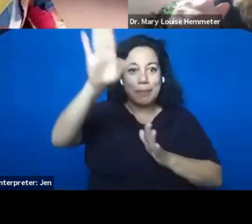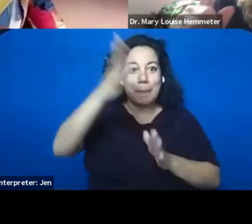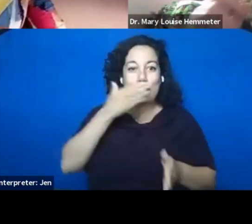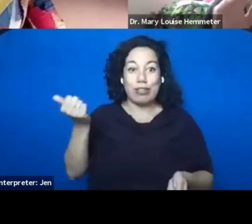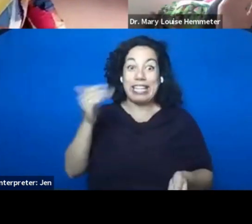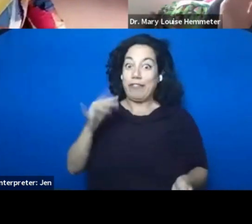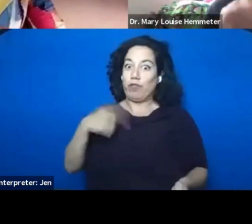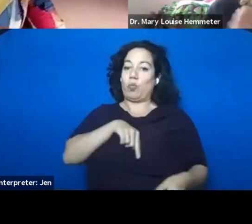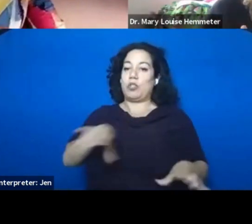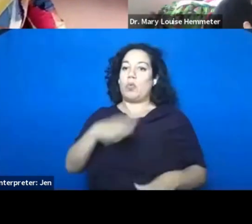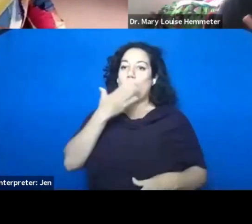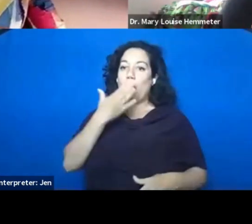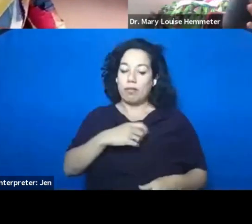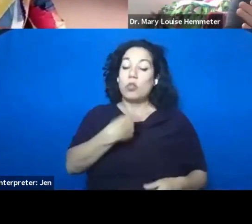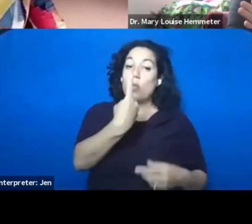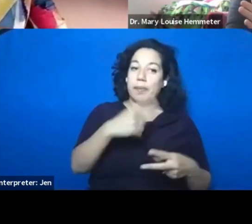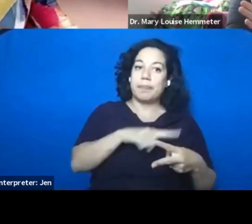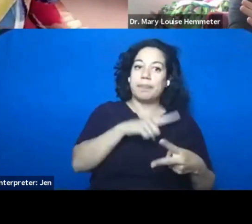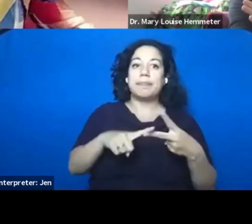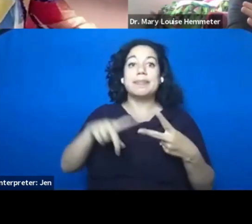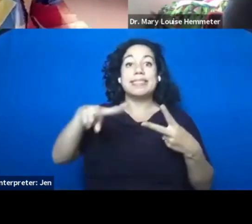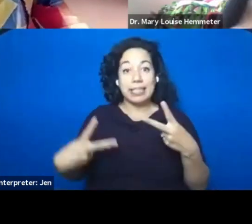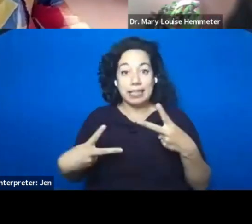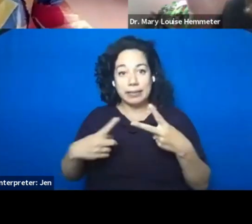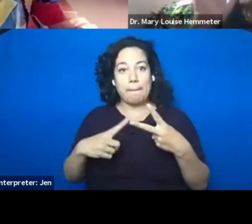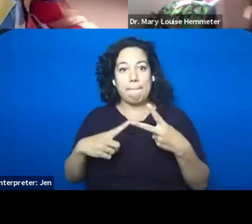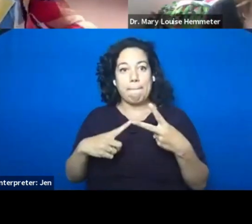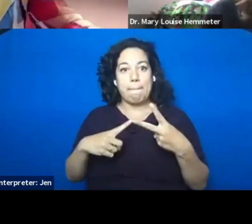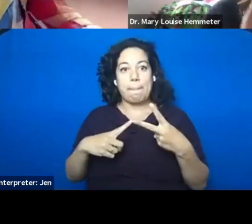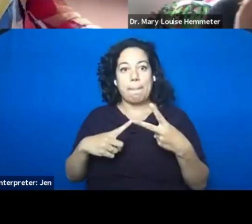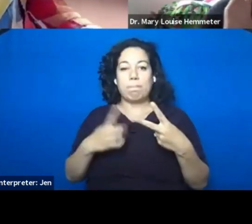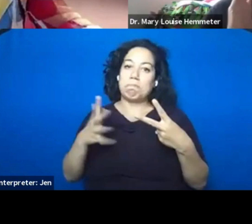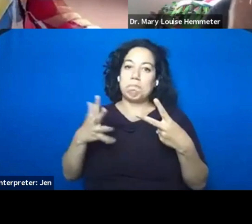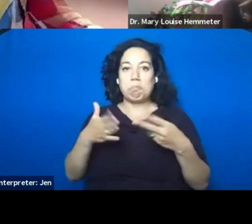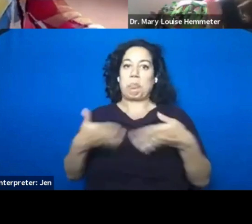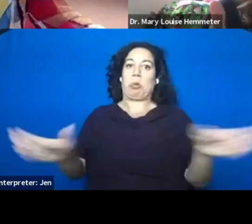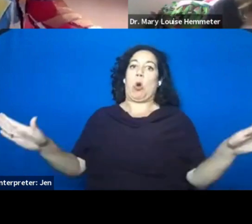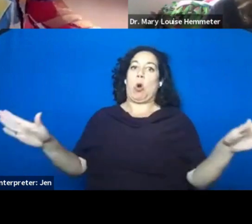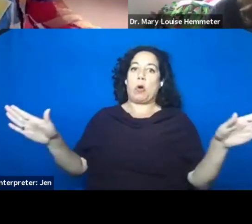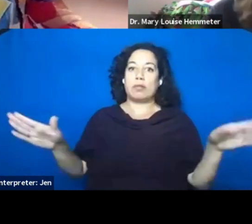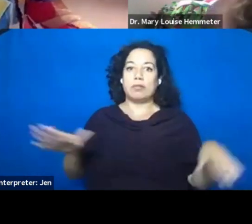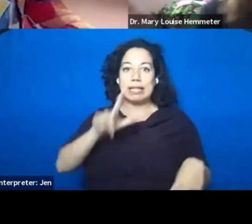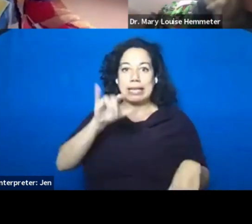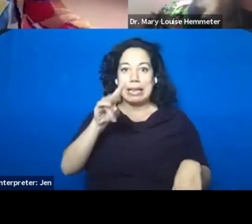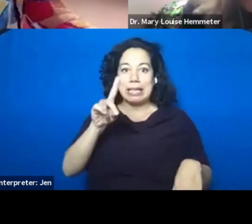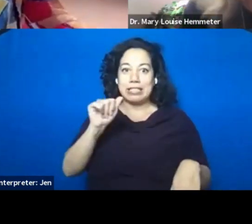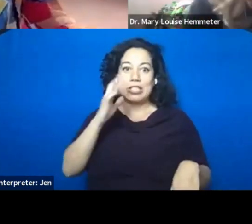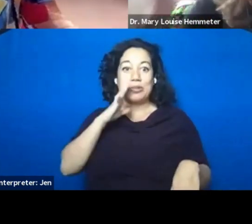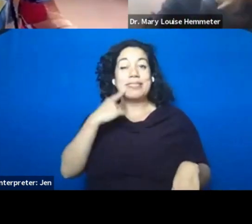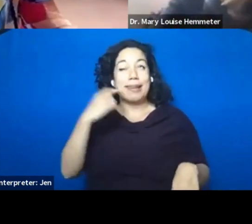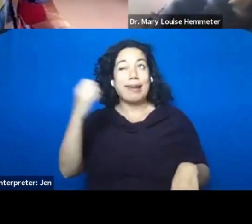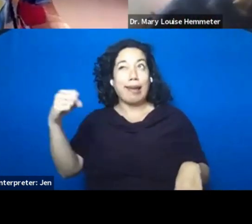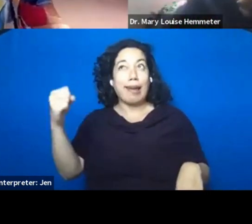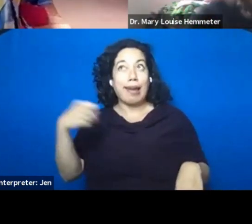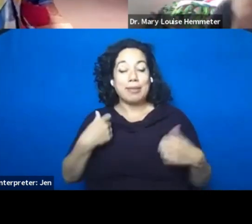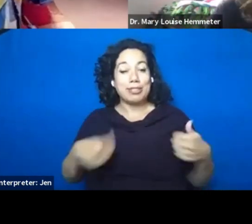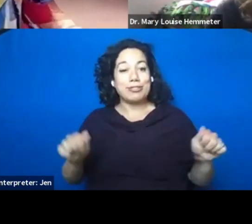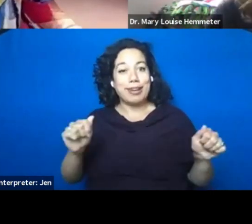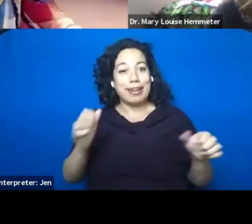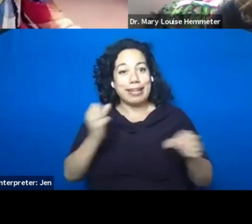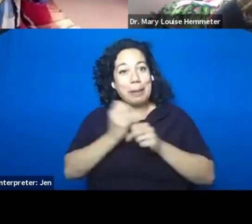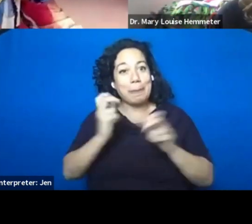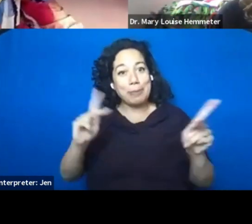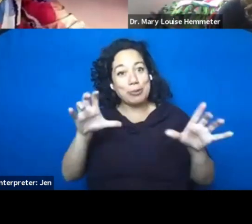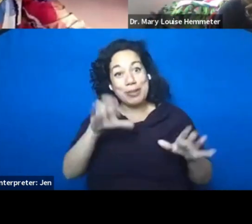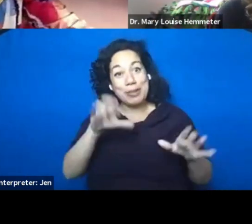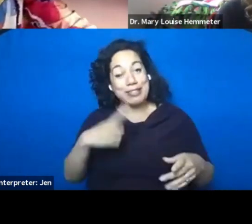So that's one. And the second one, and this is kind of a broad one, and Linda, you're going to go, yeah, I've been trying to get people to do this forever, which